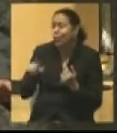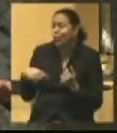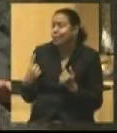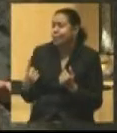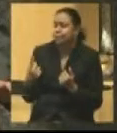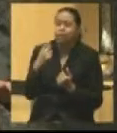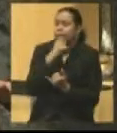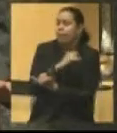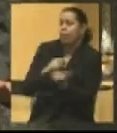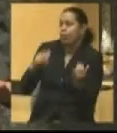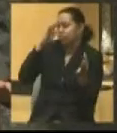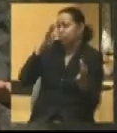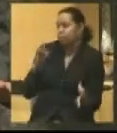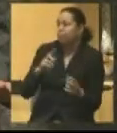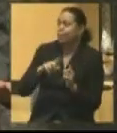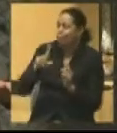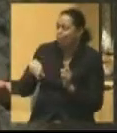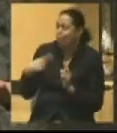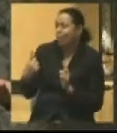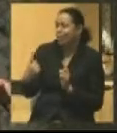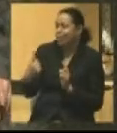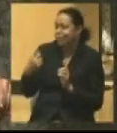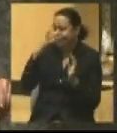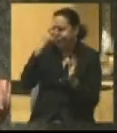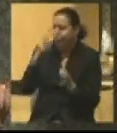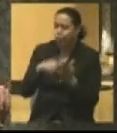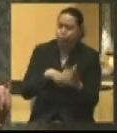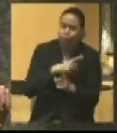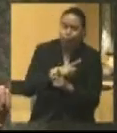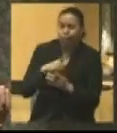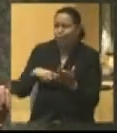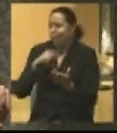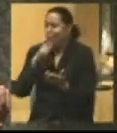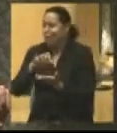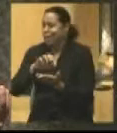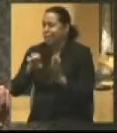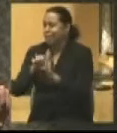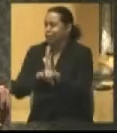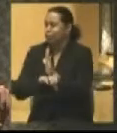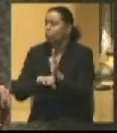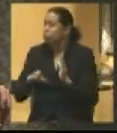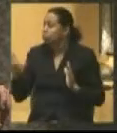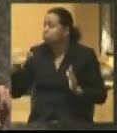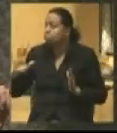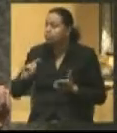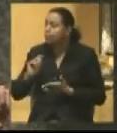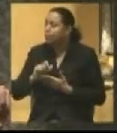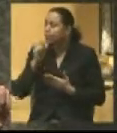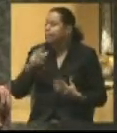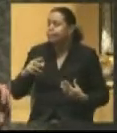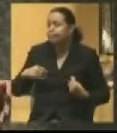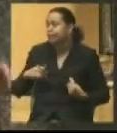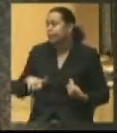not just the final arbiter, but the only ultimate arbiter of what was and was not constitutional was not universally accepted at that point.